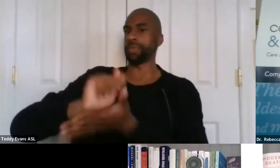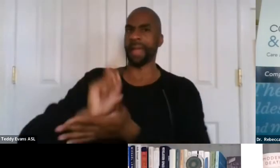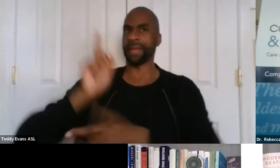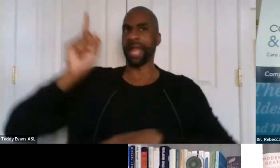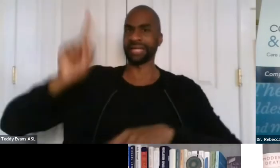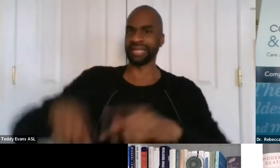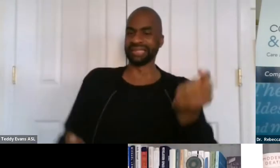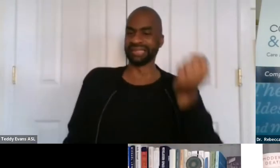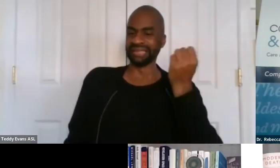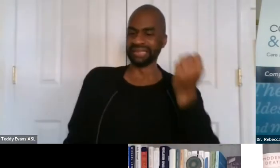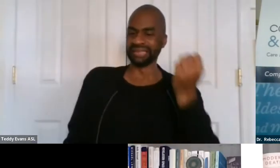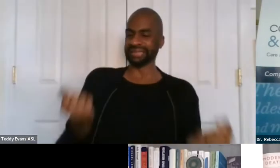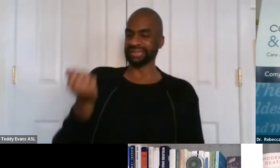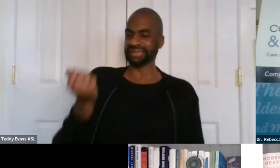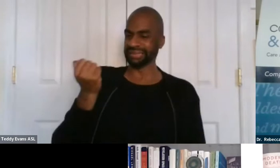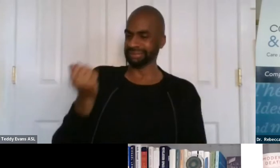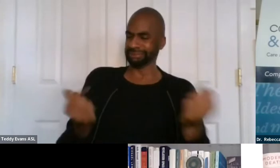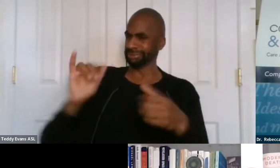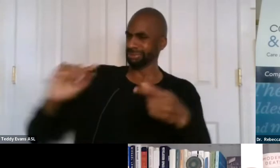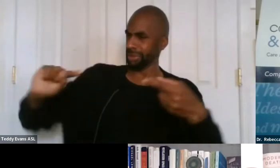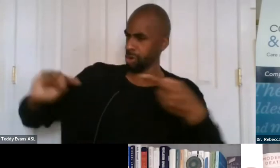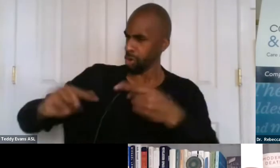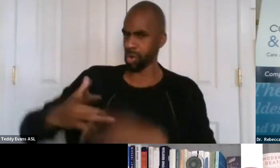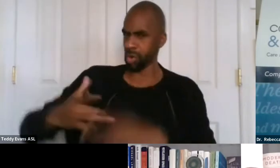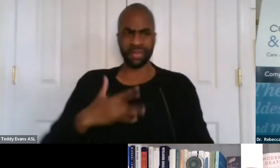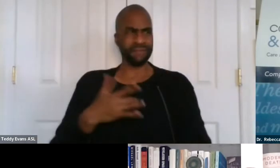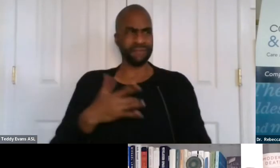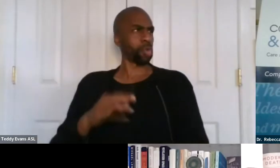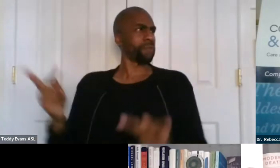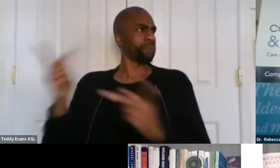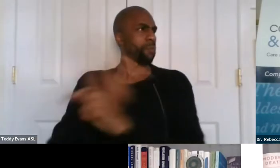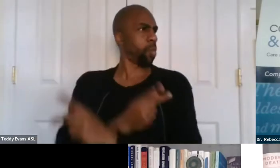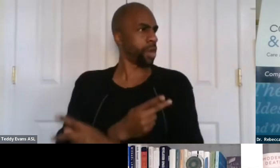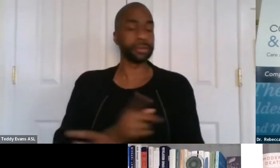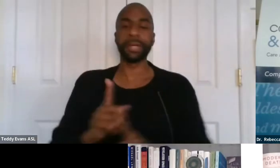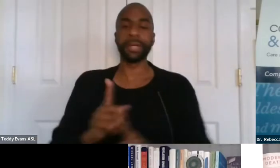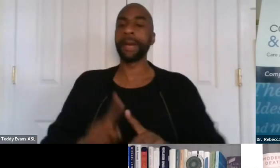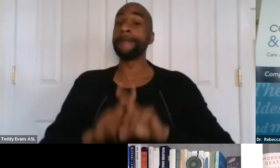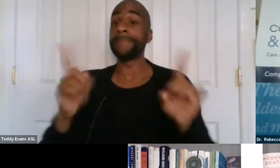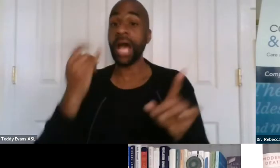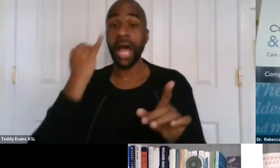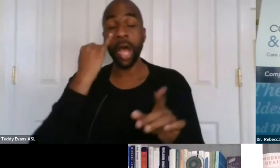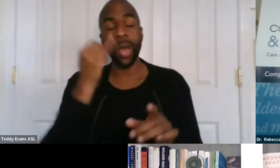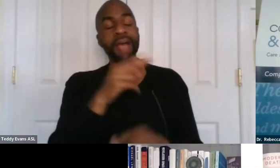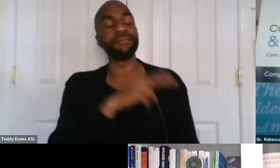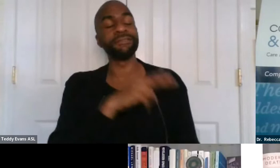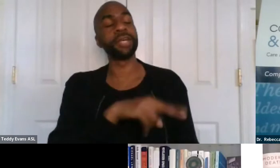it just hurt so much. But when it done in a supervised fashion, and once your body